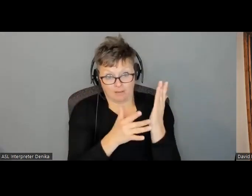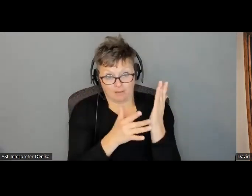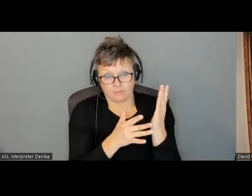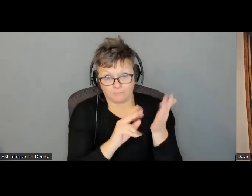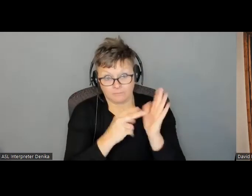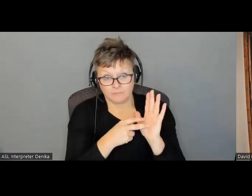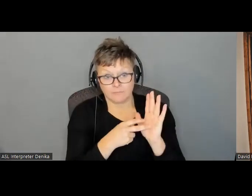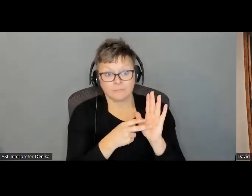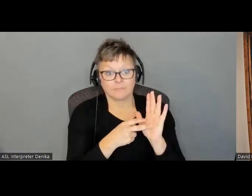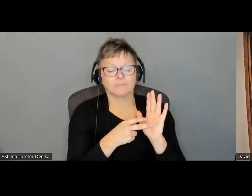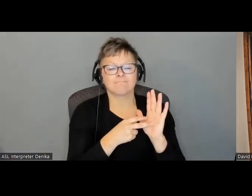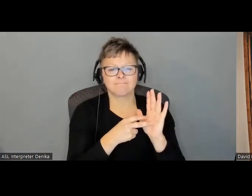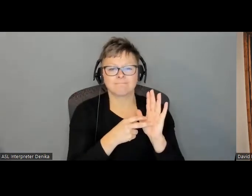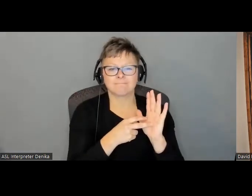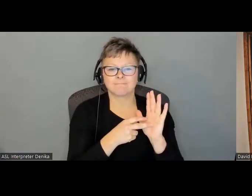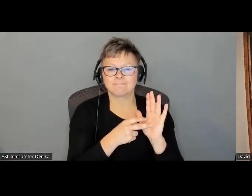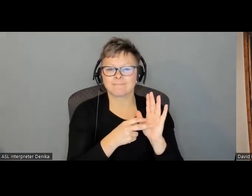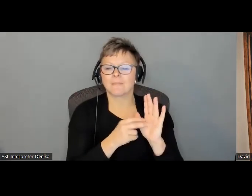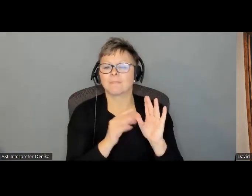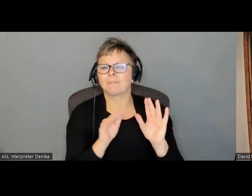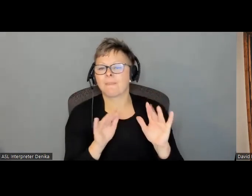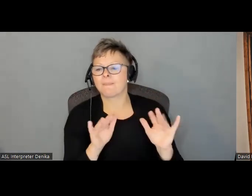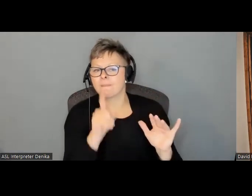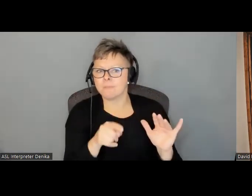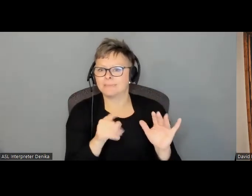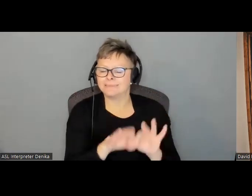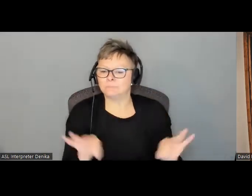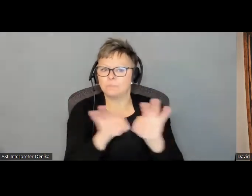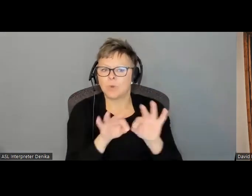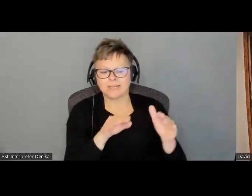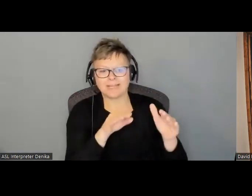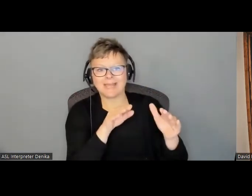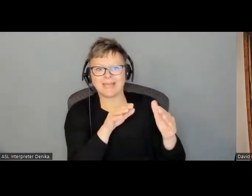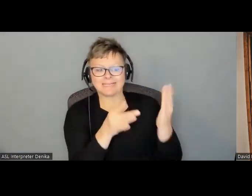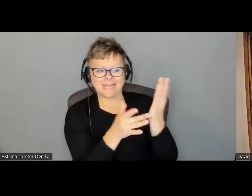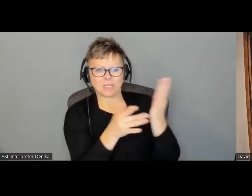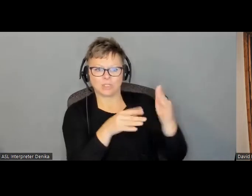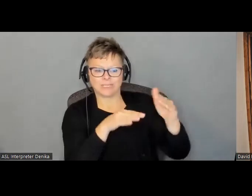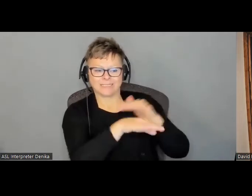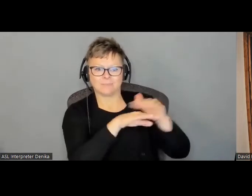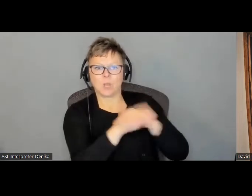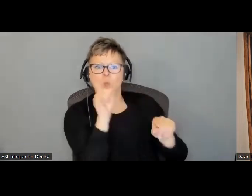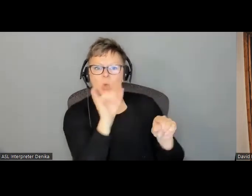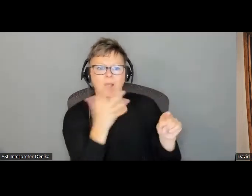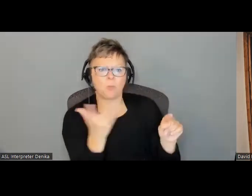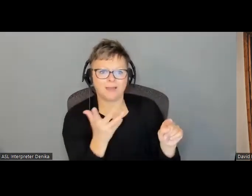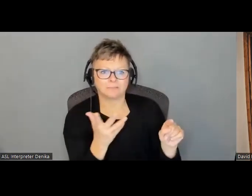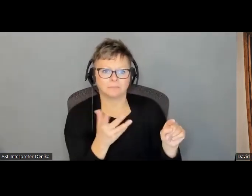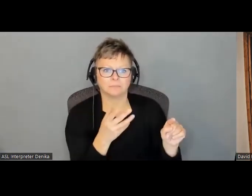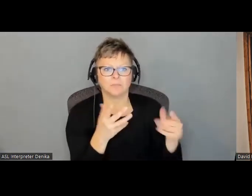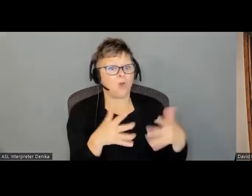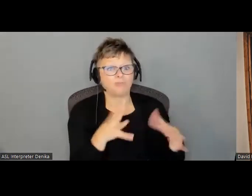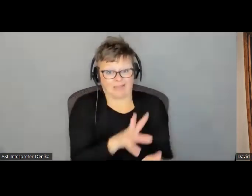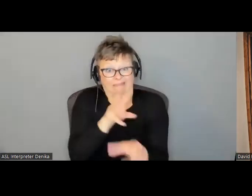knows what technology, what access features are built into the devices they own today. Whether it's a computer,